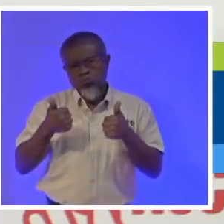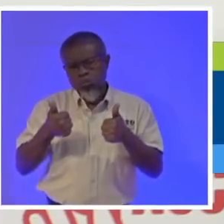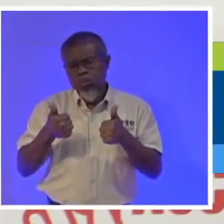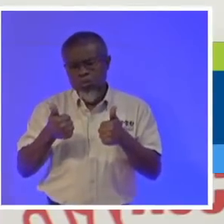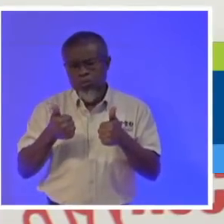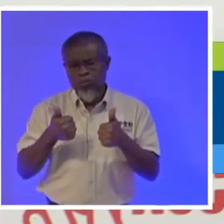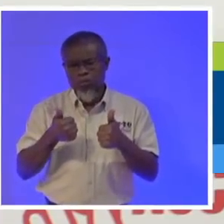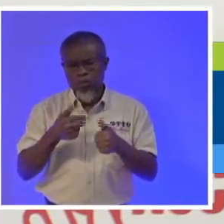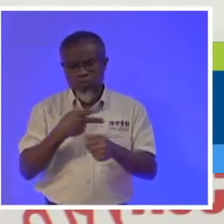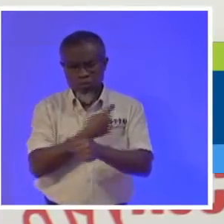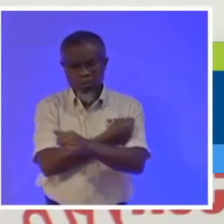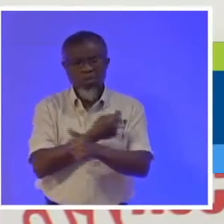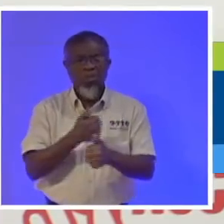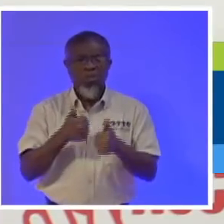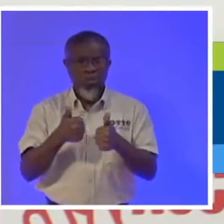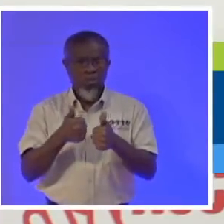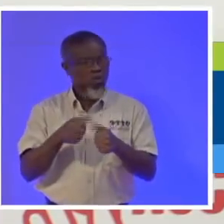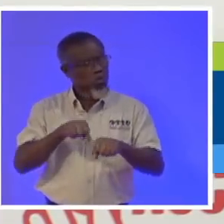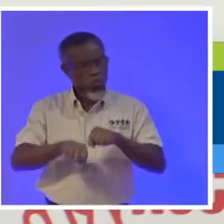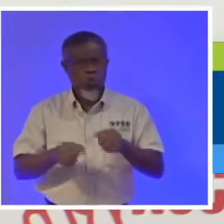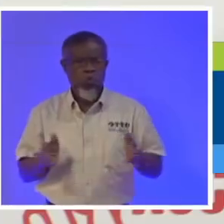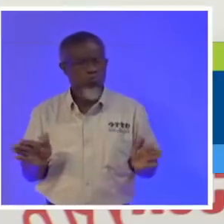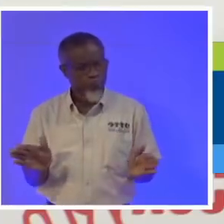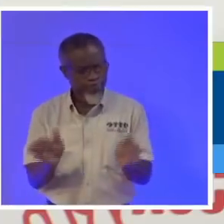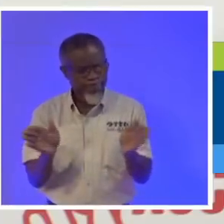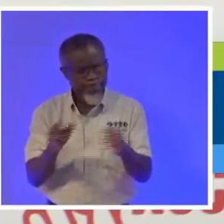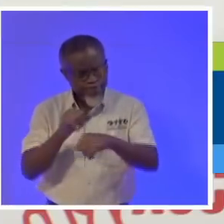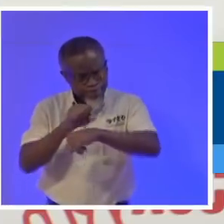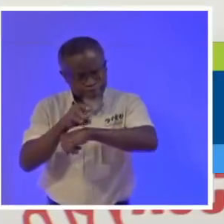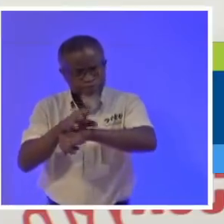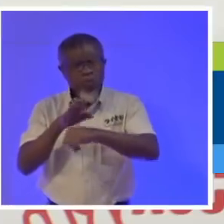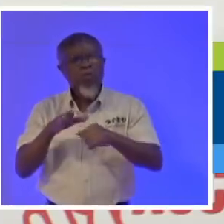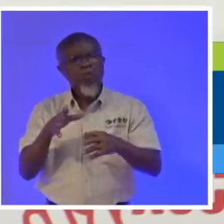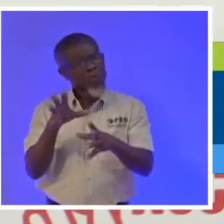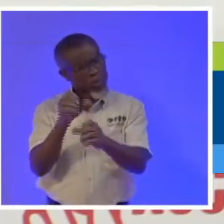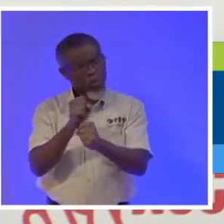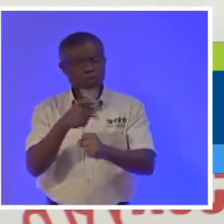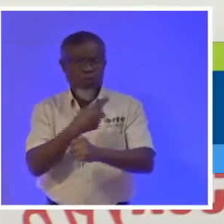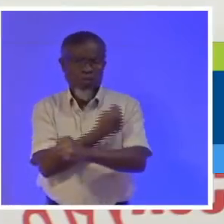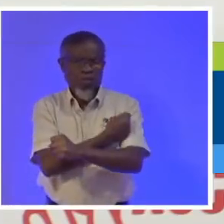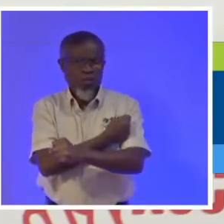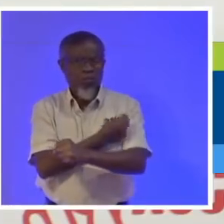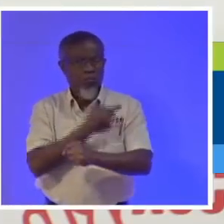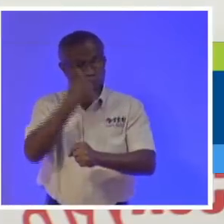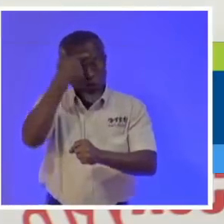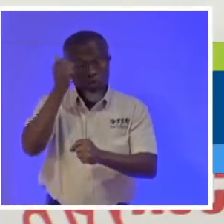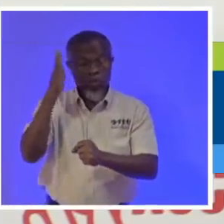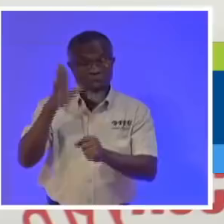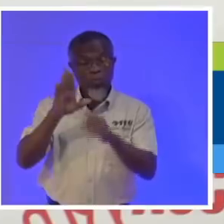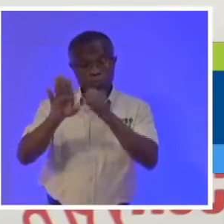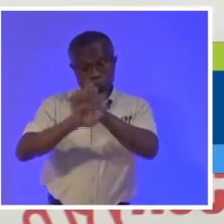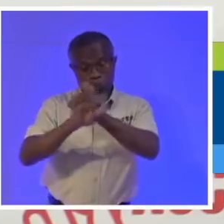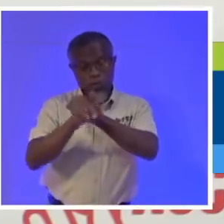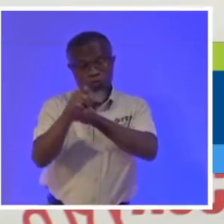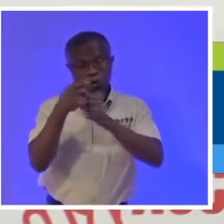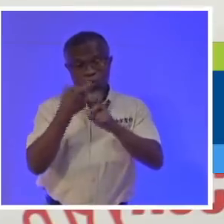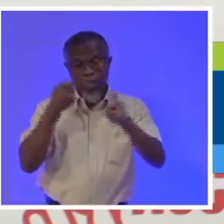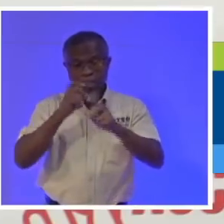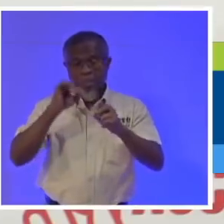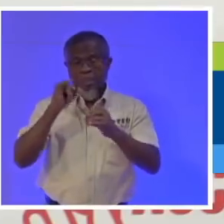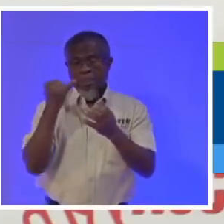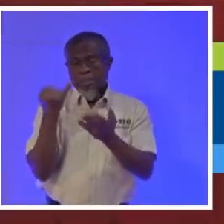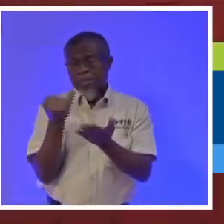want to encourage people to continue to be vaccinated because it's definitely providing protection against serious illness and against